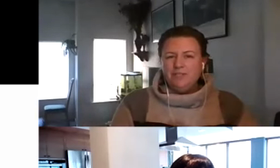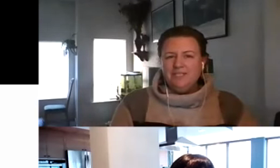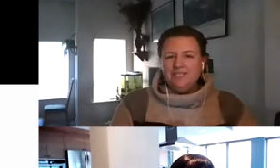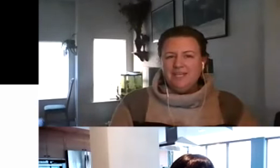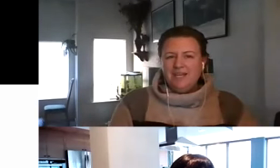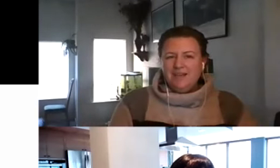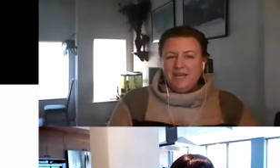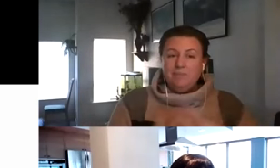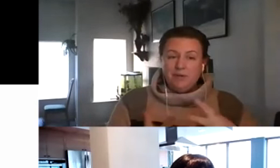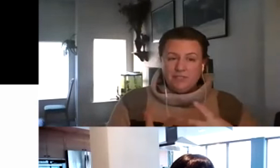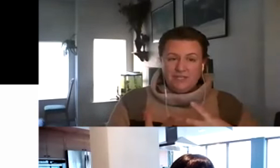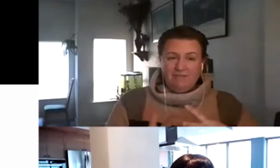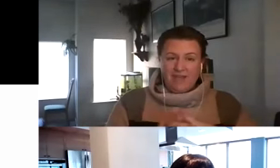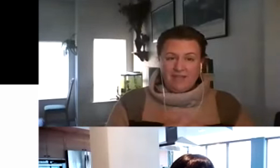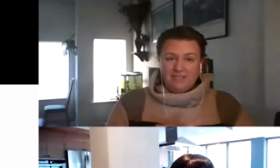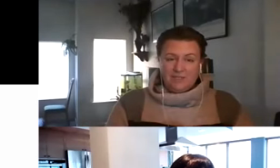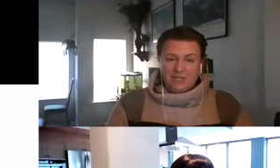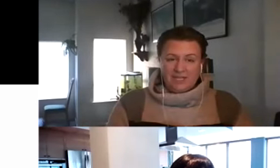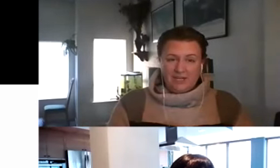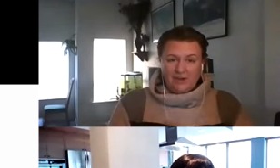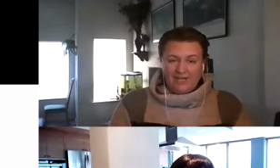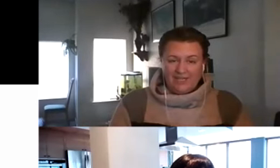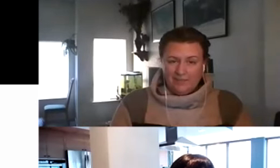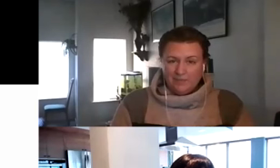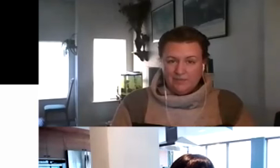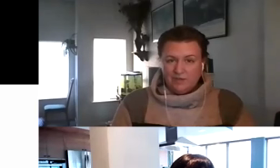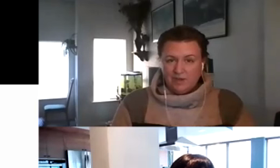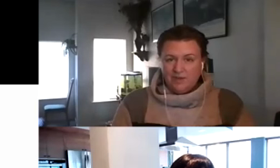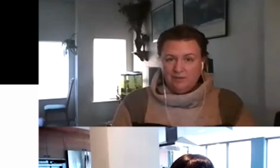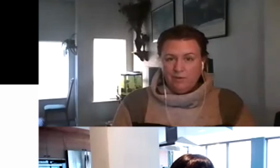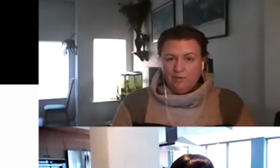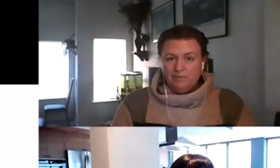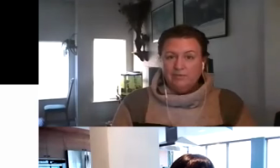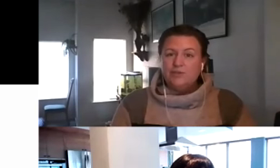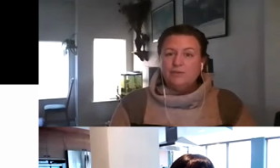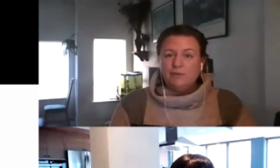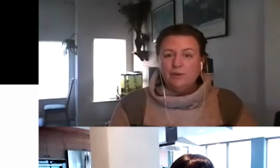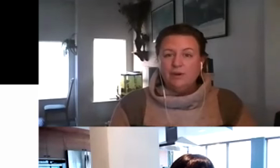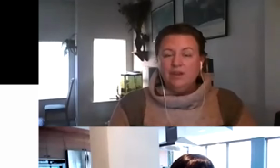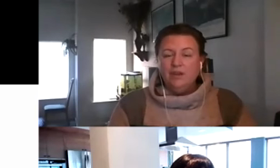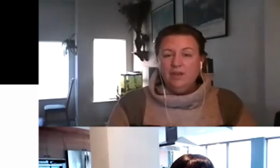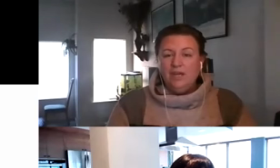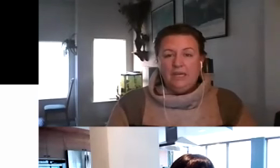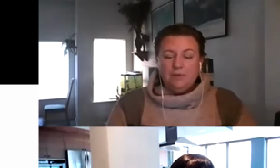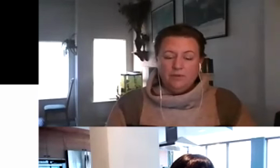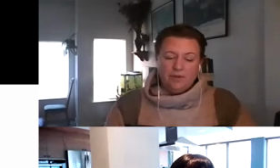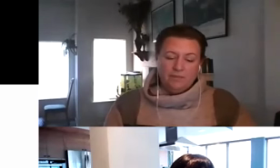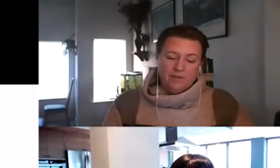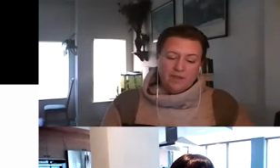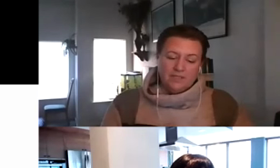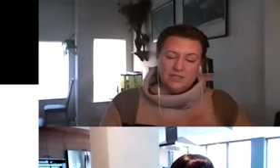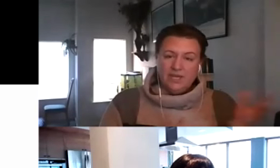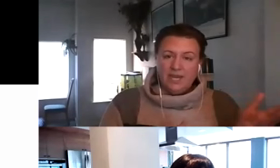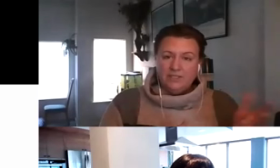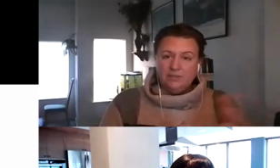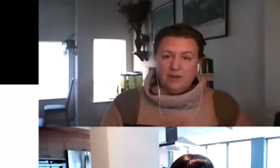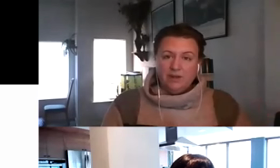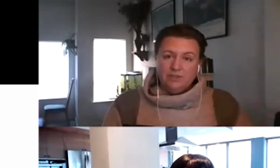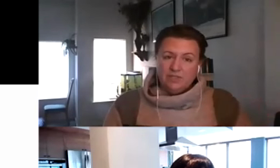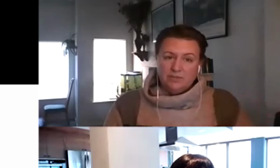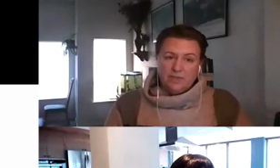as an in-person event, but you're going to hear great examples of trauma-informed virtual work, both from